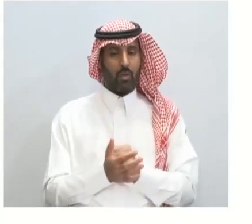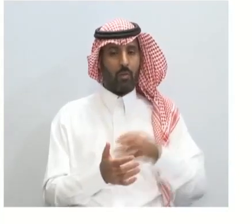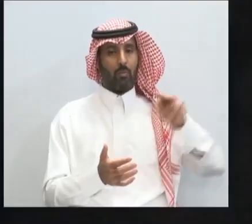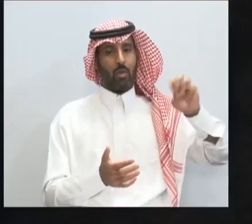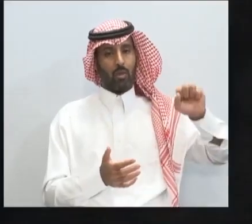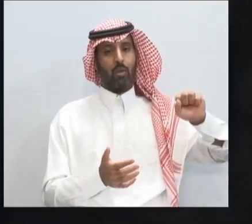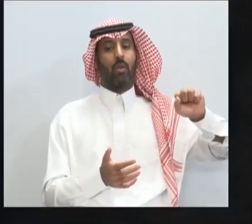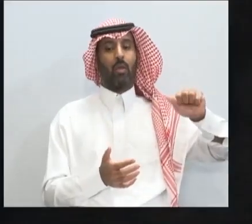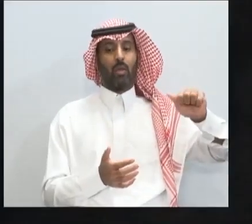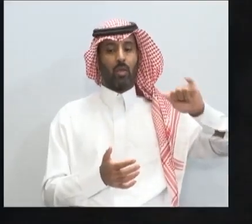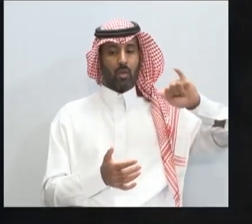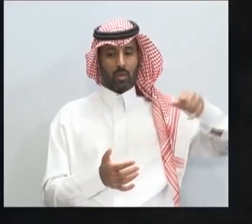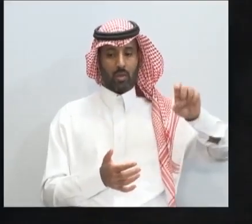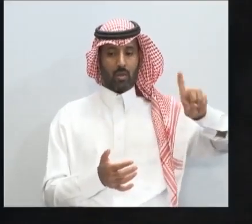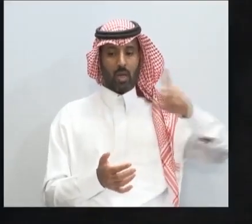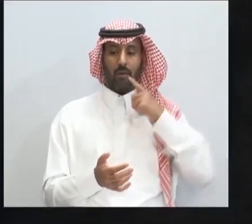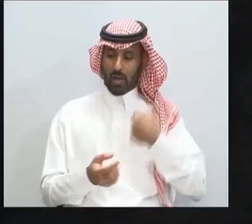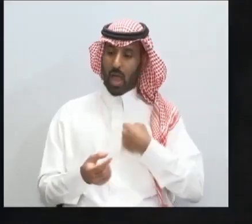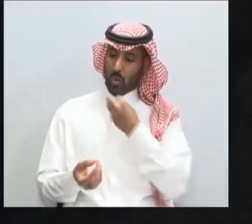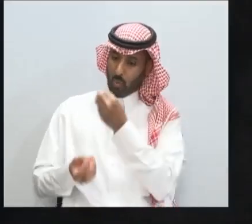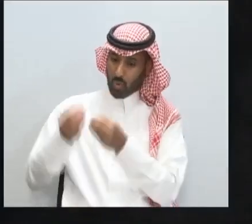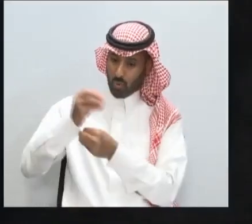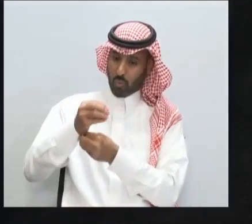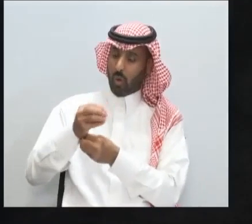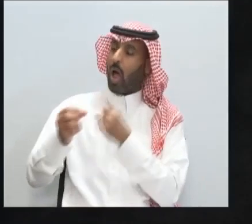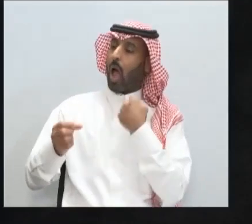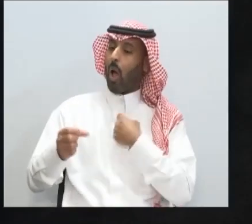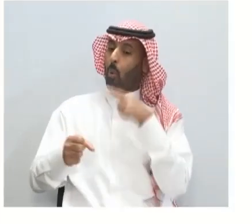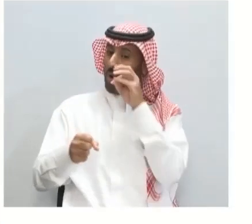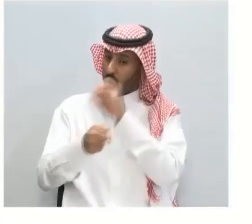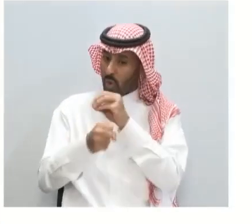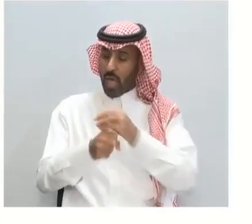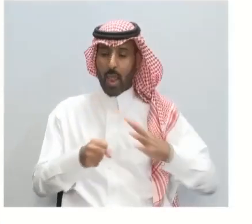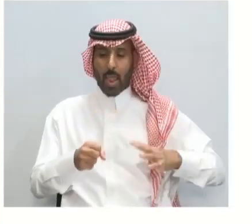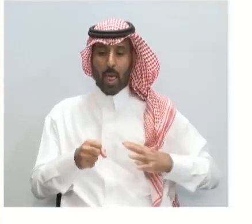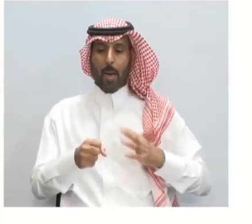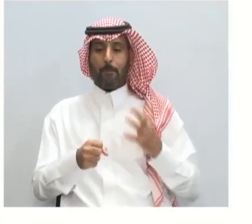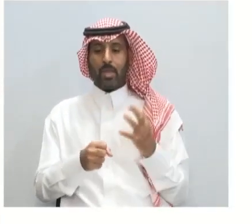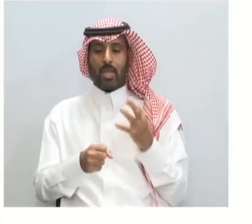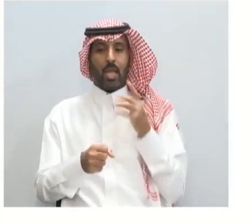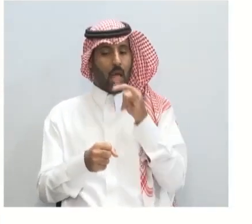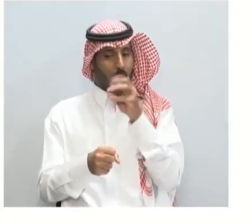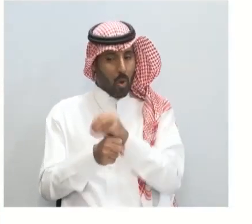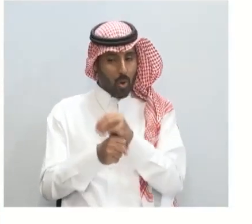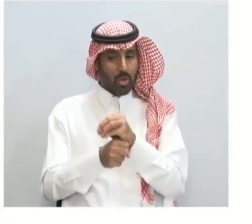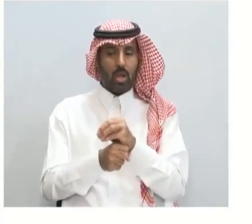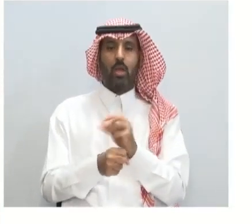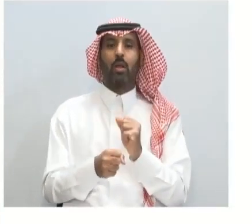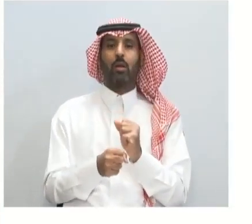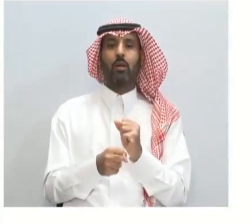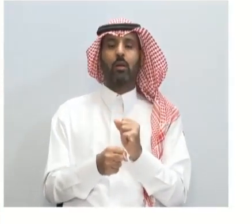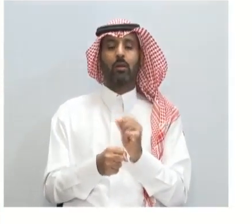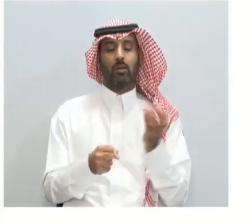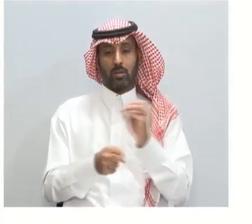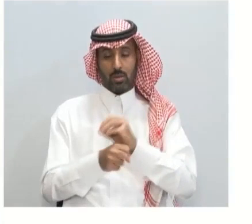magic said if I were you I would have tell I would have told the manager see here but if I were you